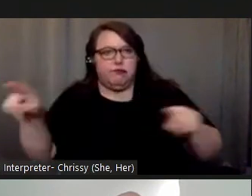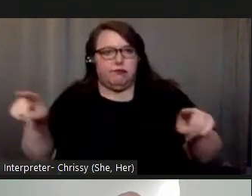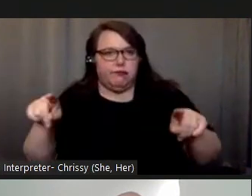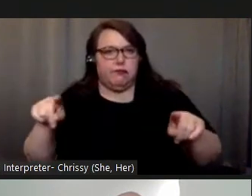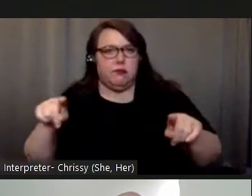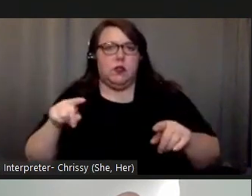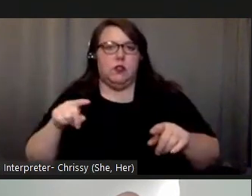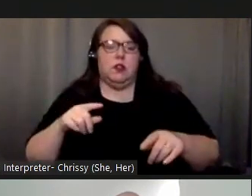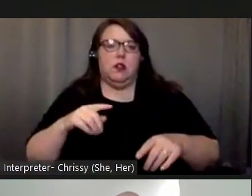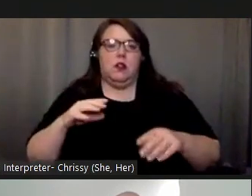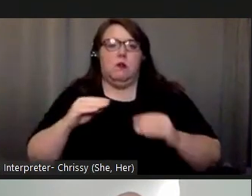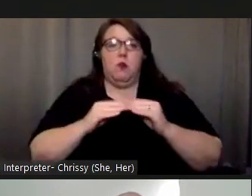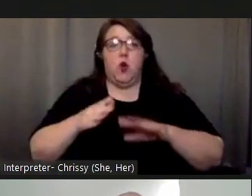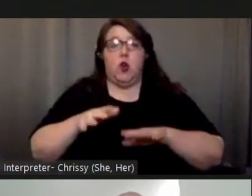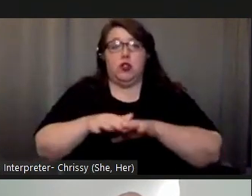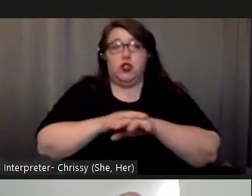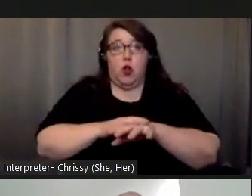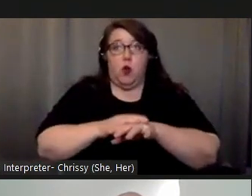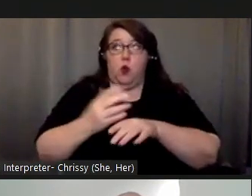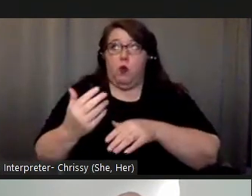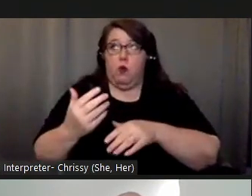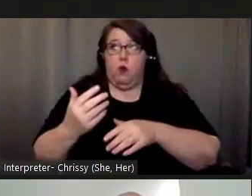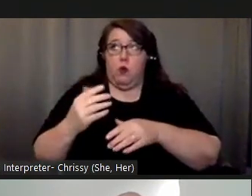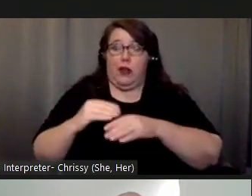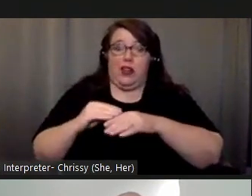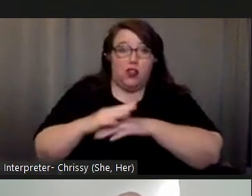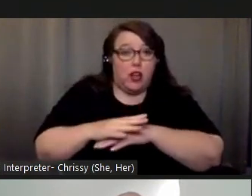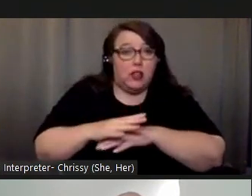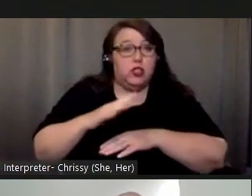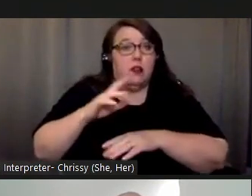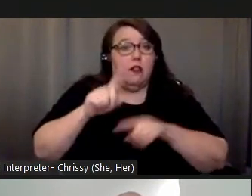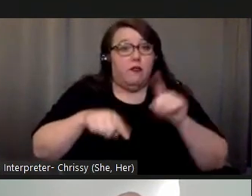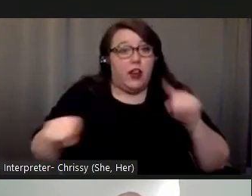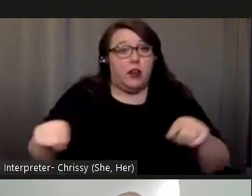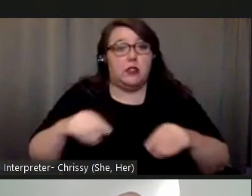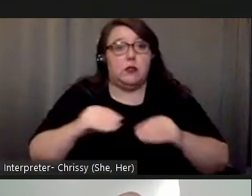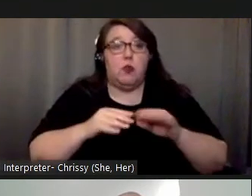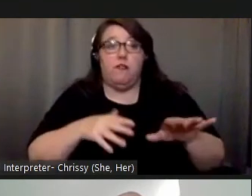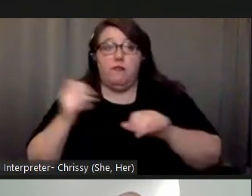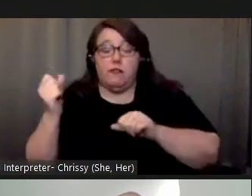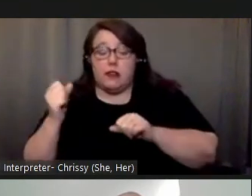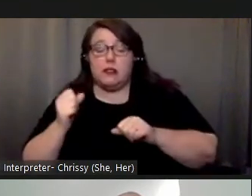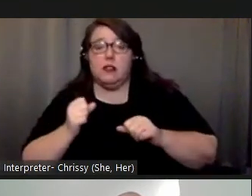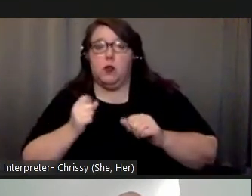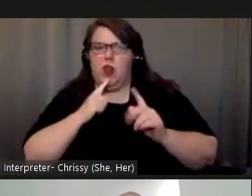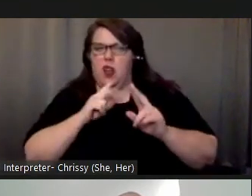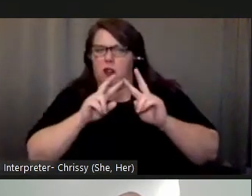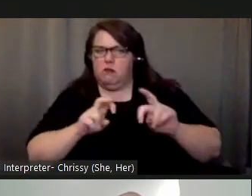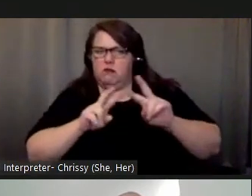slower introduction of the variant, a more rapid introduction of the variant. And then obviously we also look at, the intersection